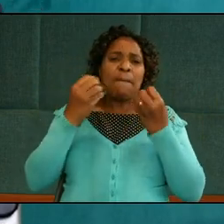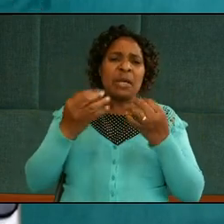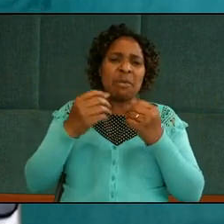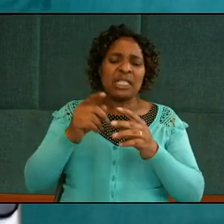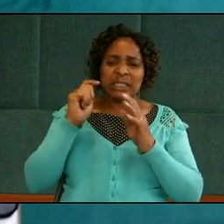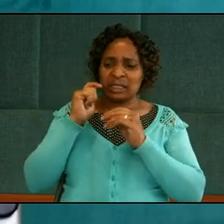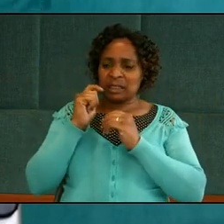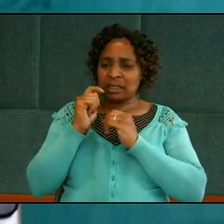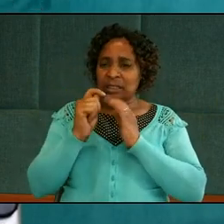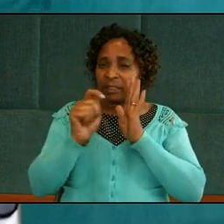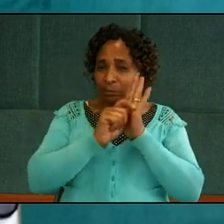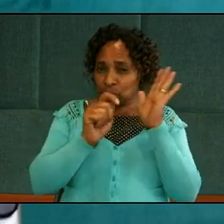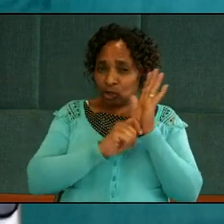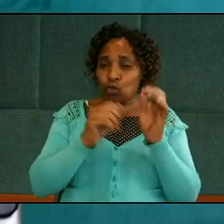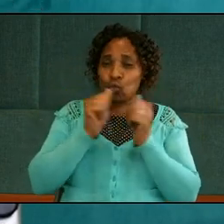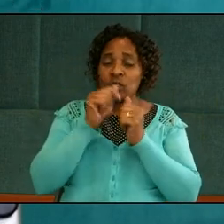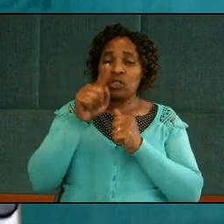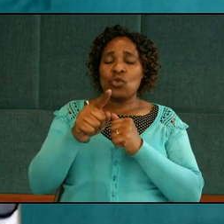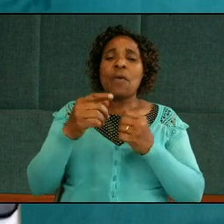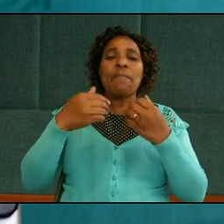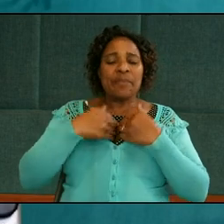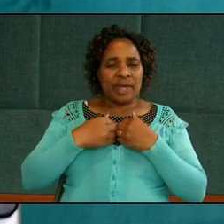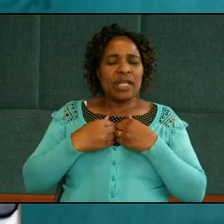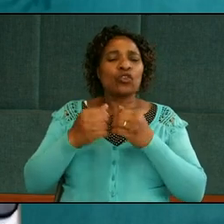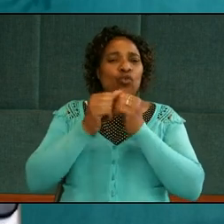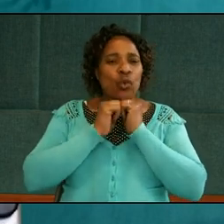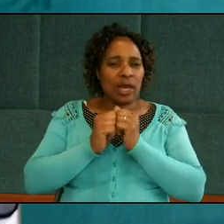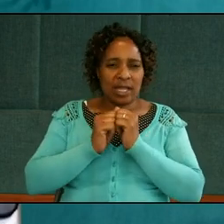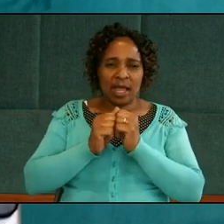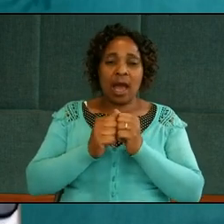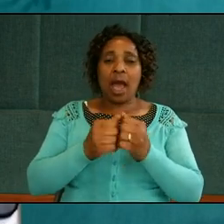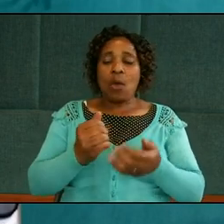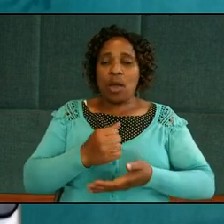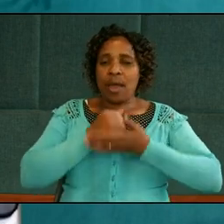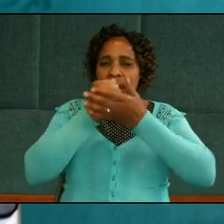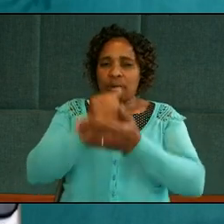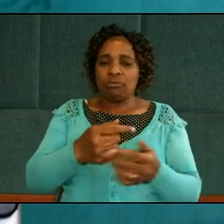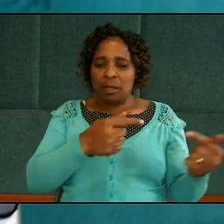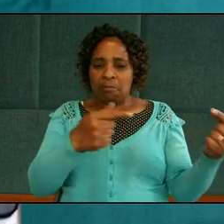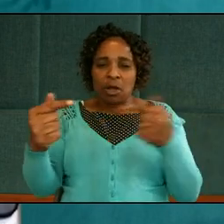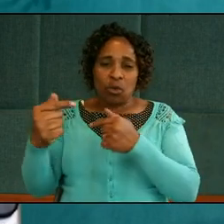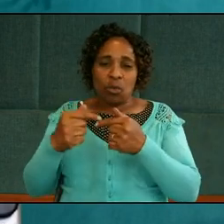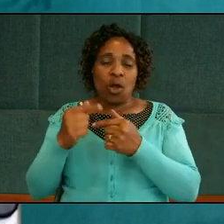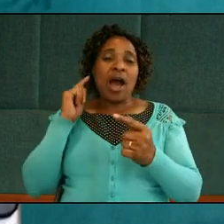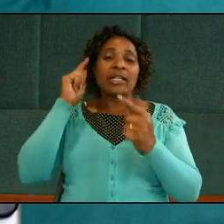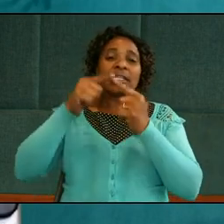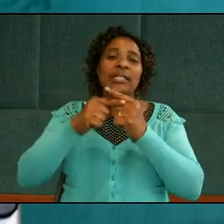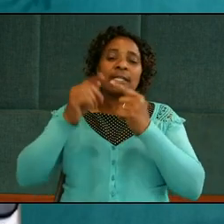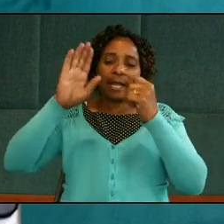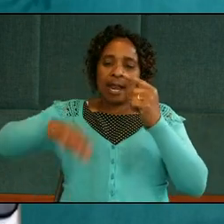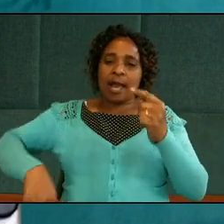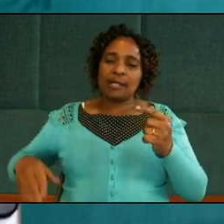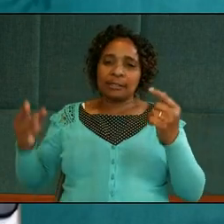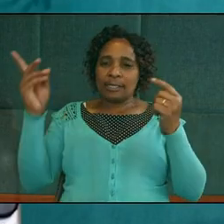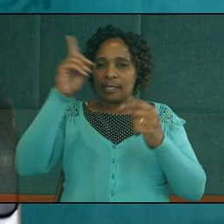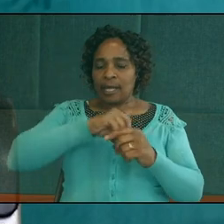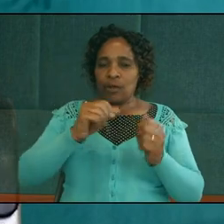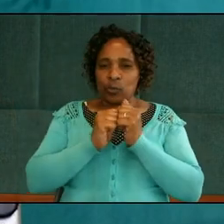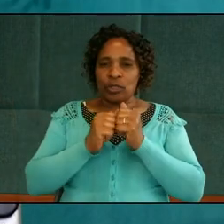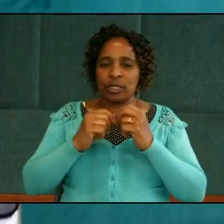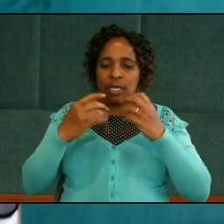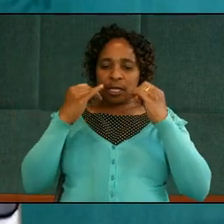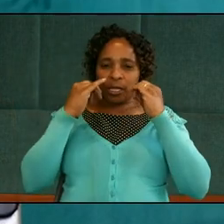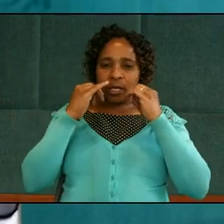you, I am still with you and will help you in the battle against the devil even in the last days. That's what I see for the remnant